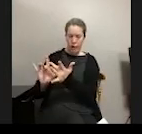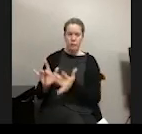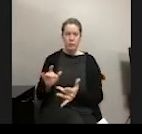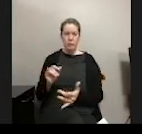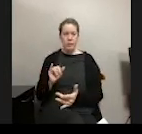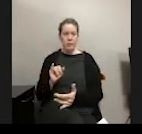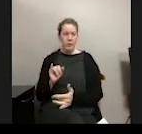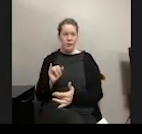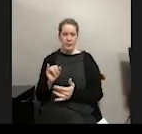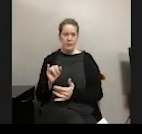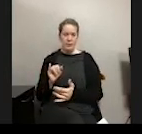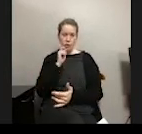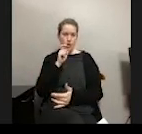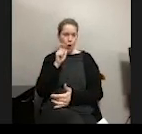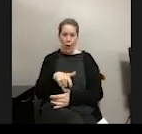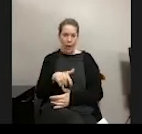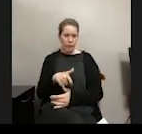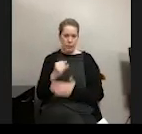for it.